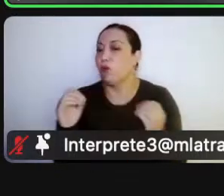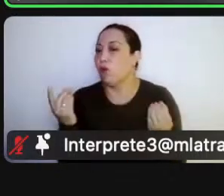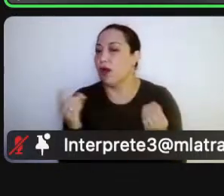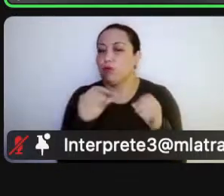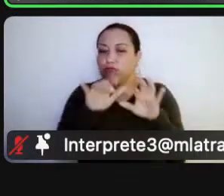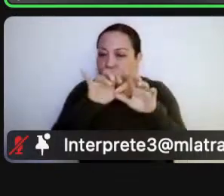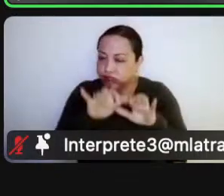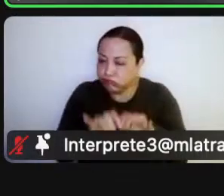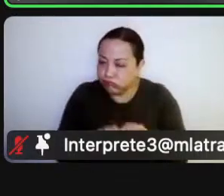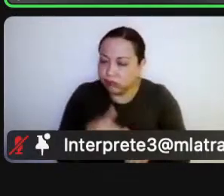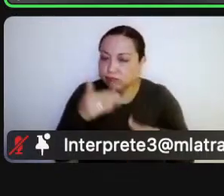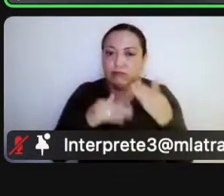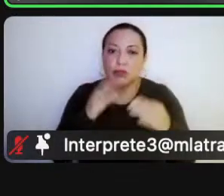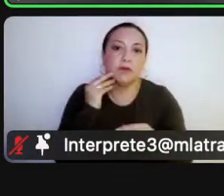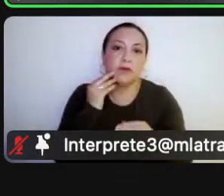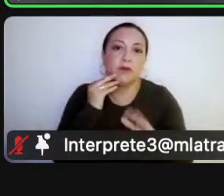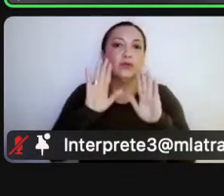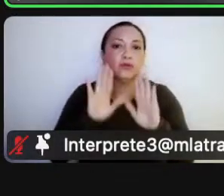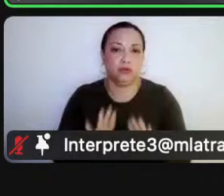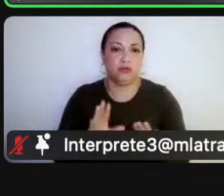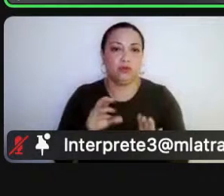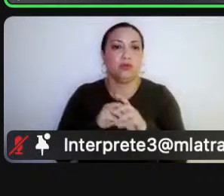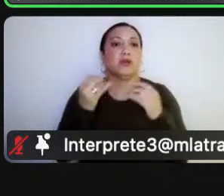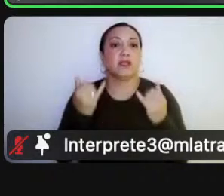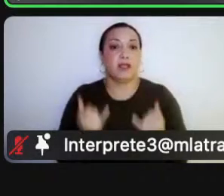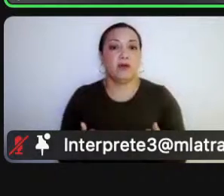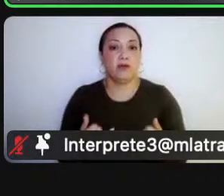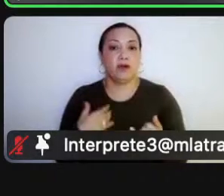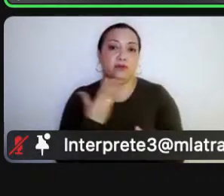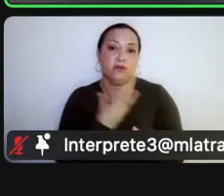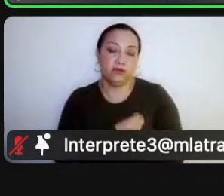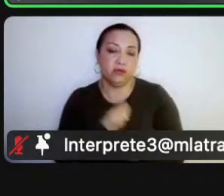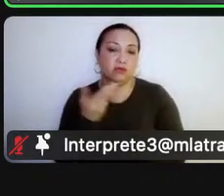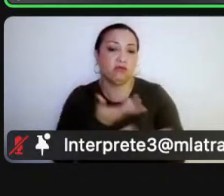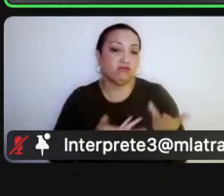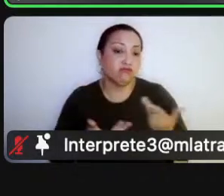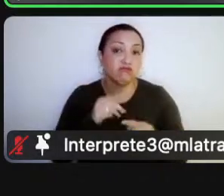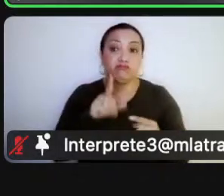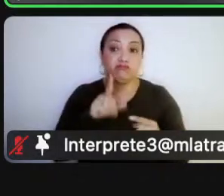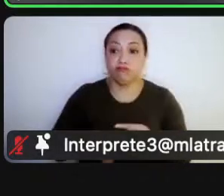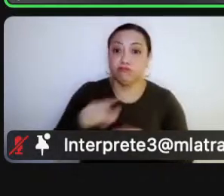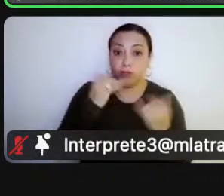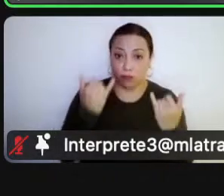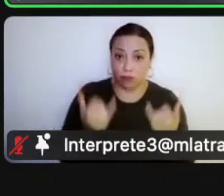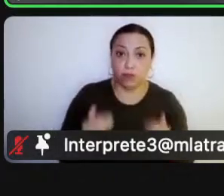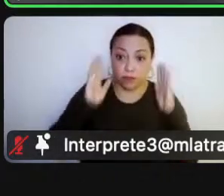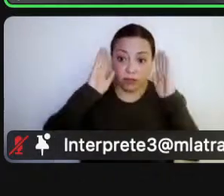a systematization of all this experience in which you all who